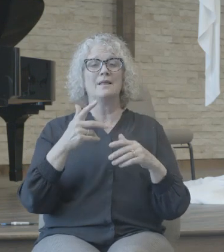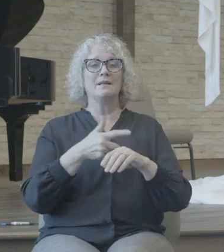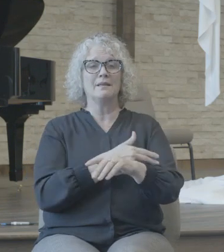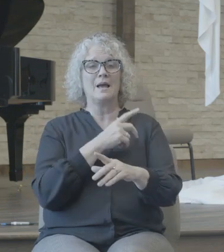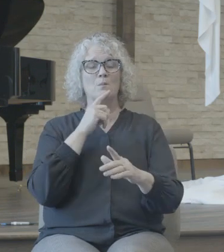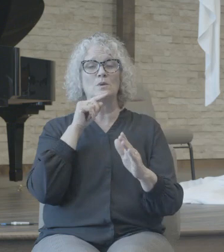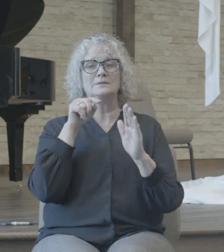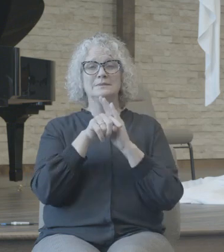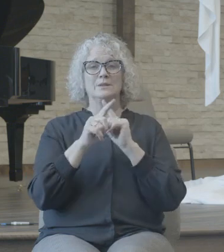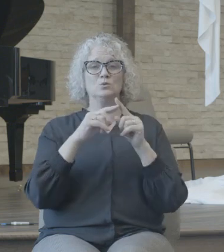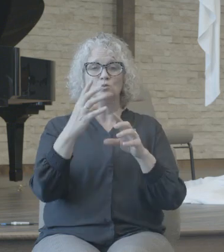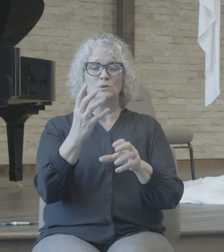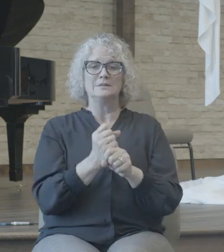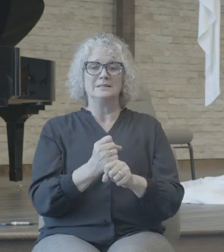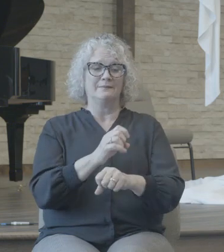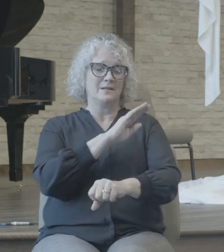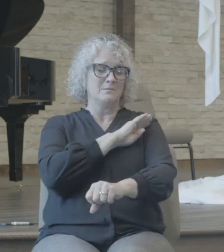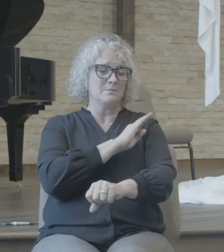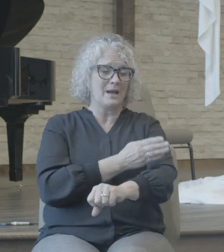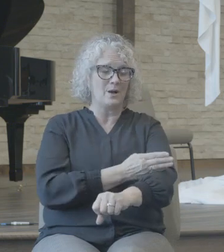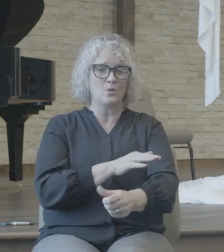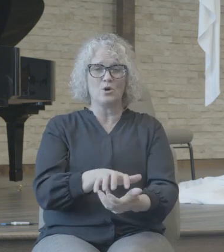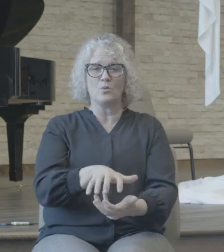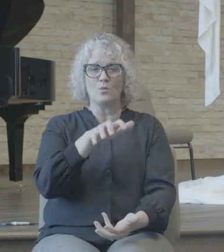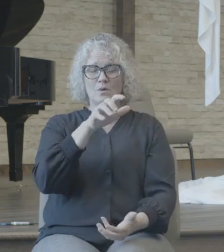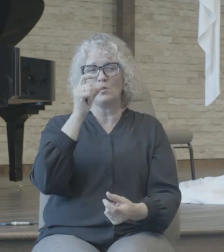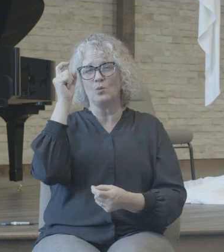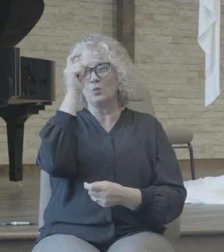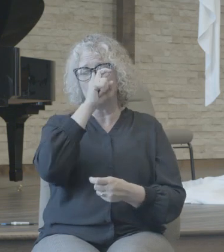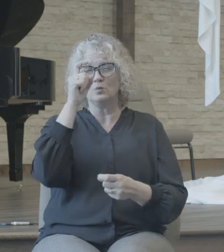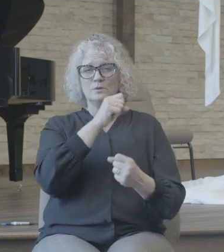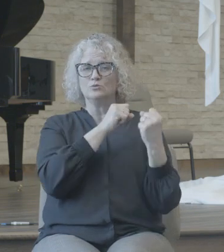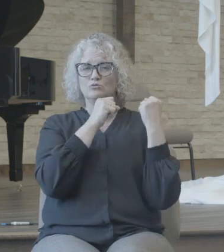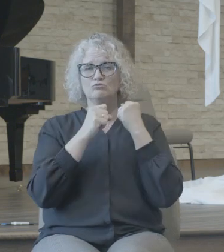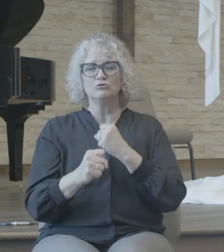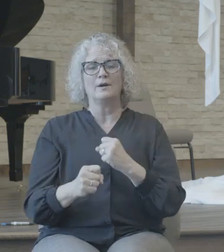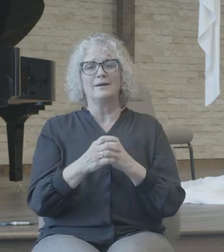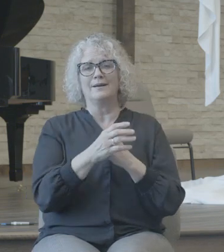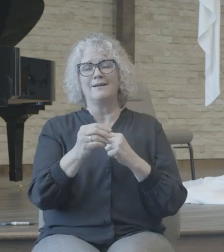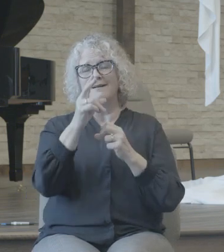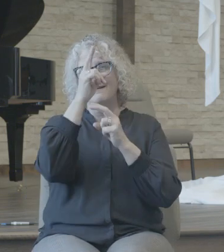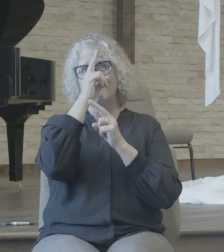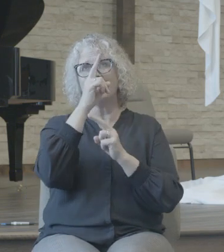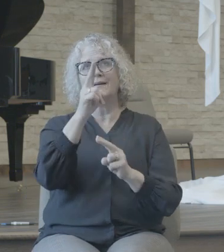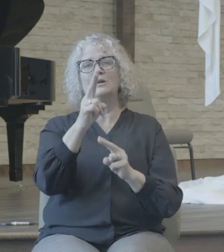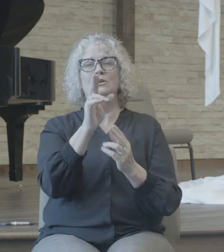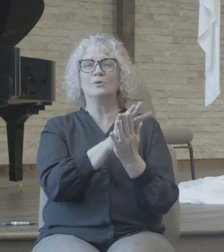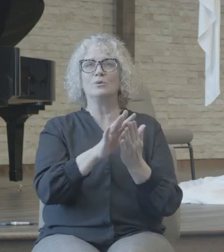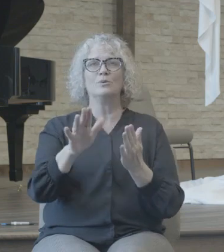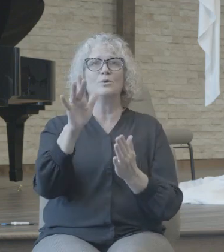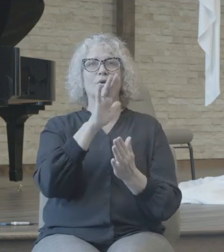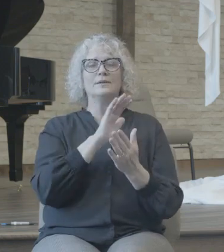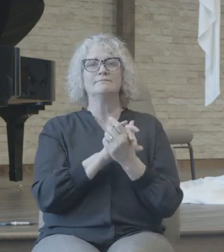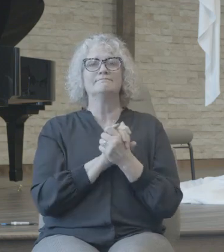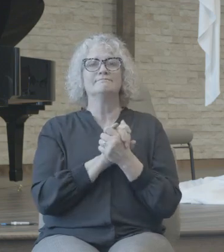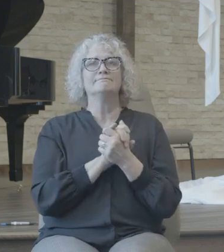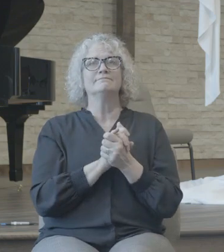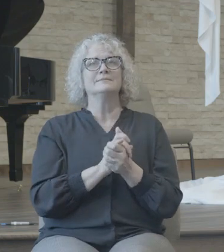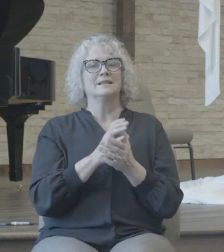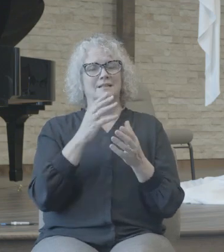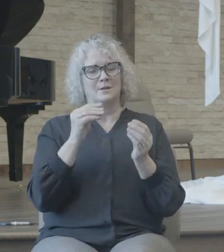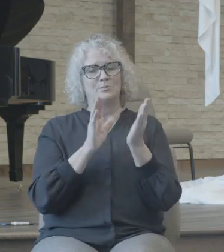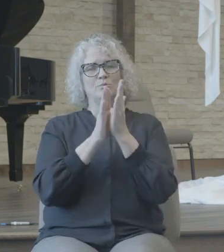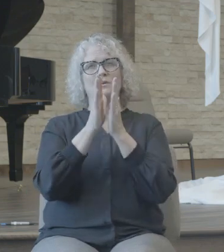to receive power and wealth and wisdom and strength and honor and glory and